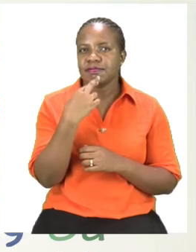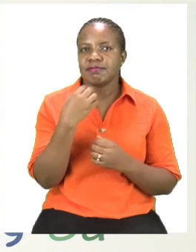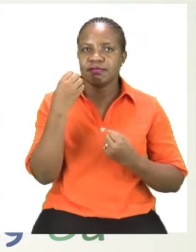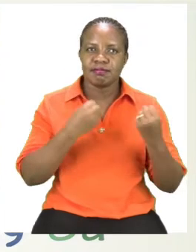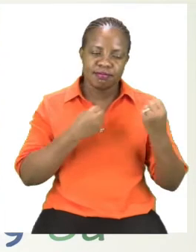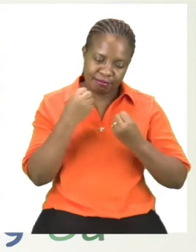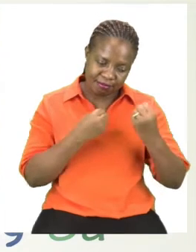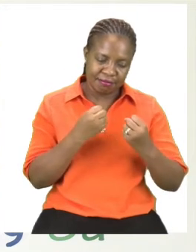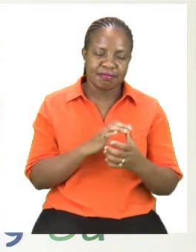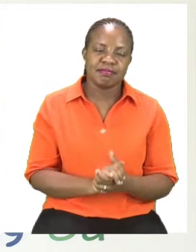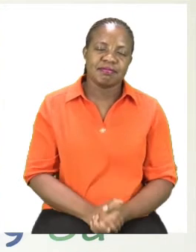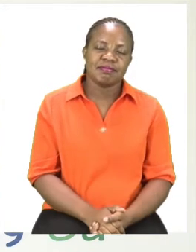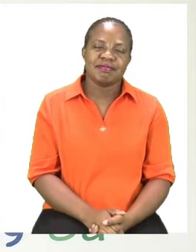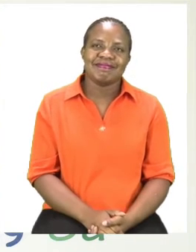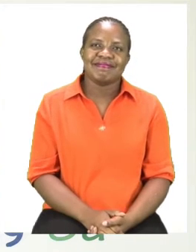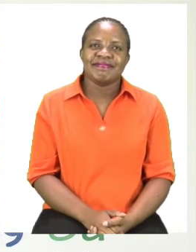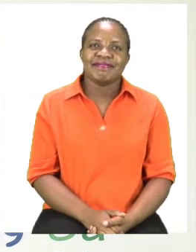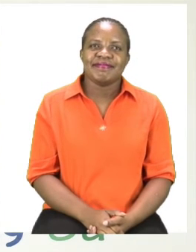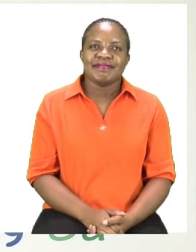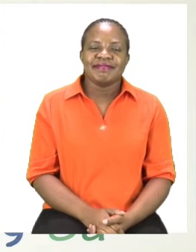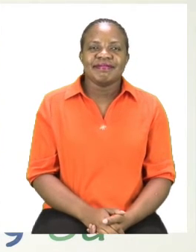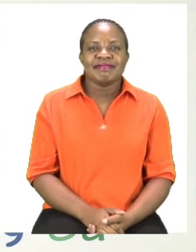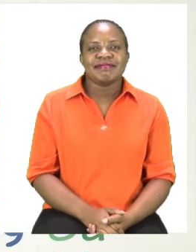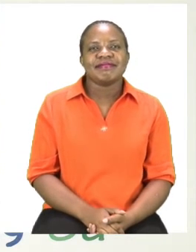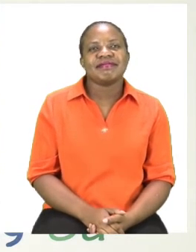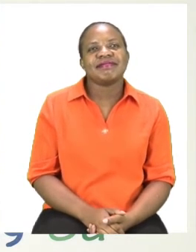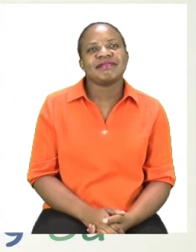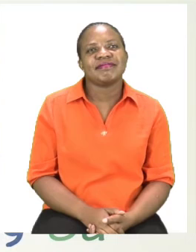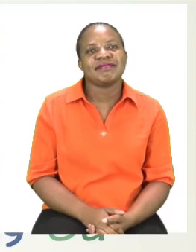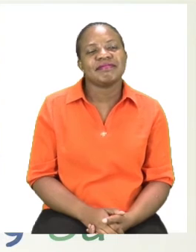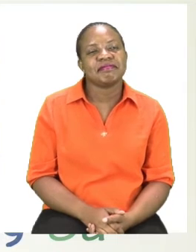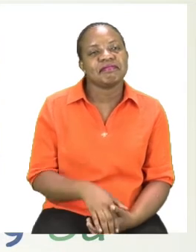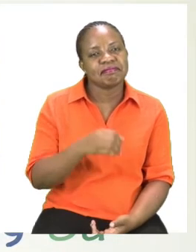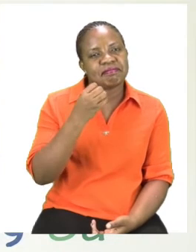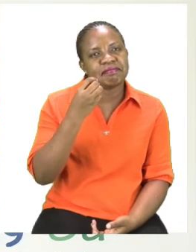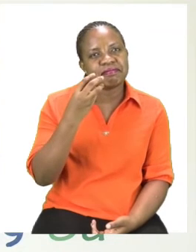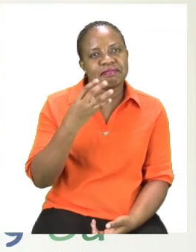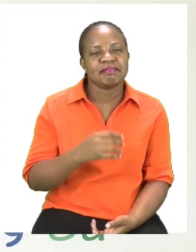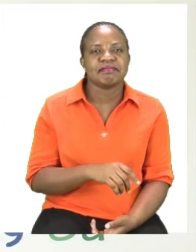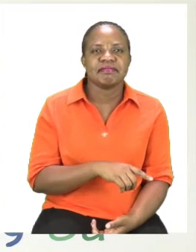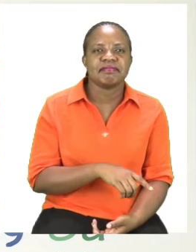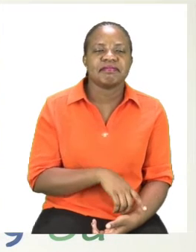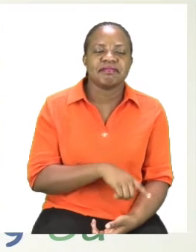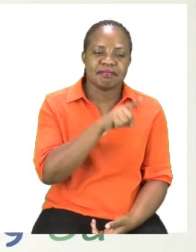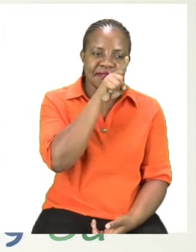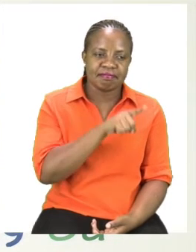them under our blue cars. Are you ready? Count with me, please.